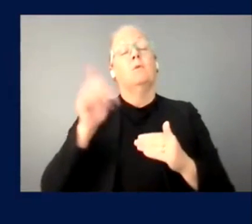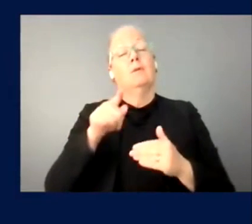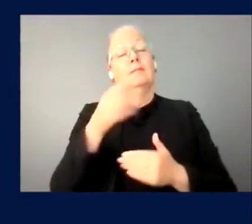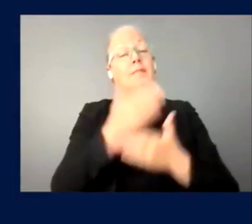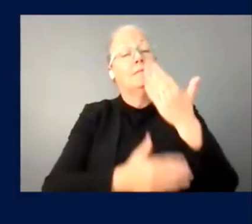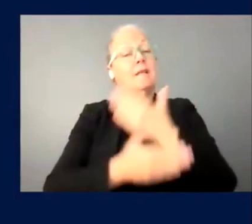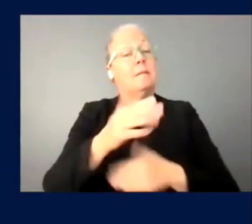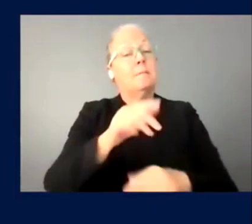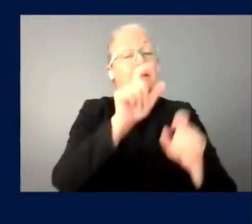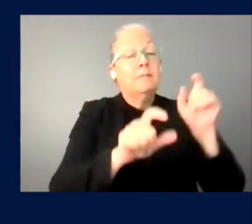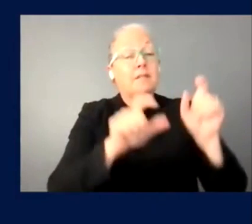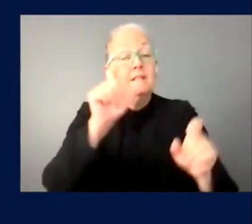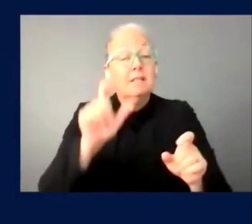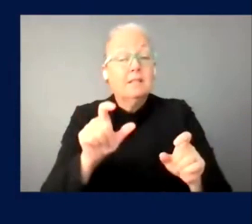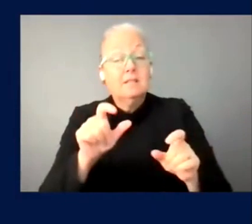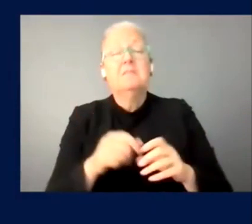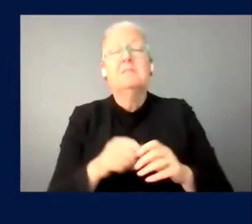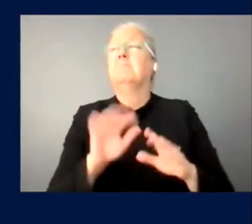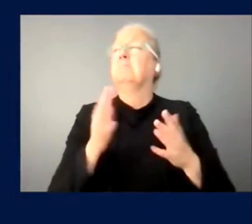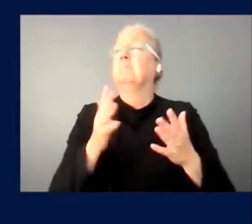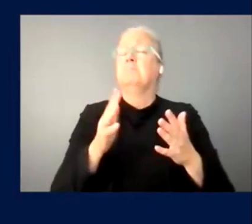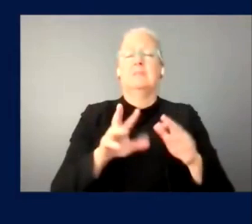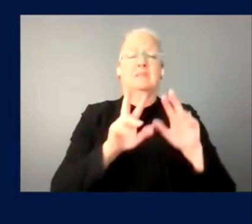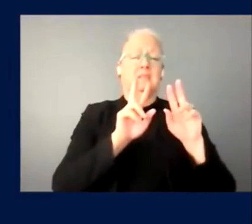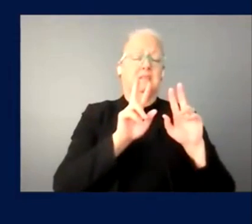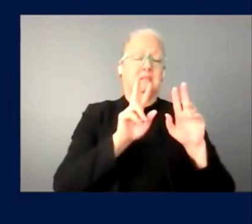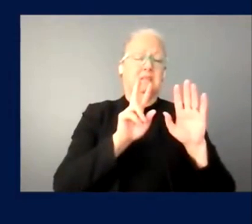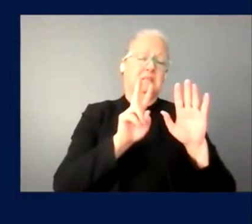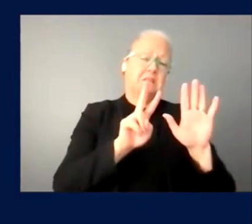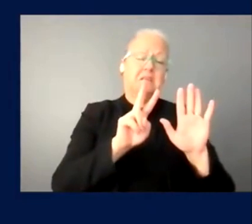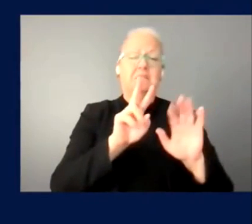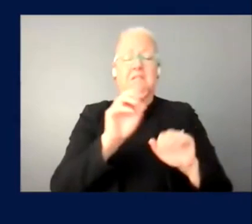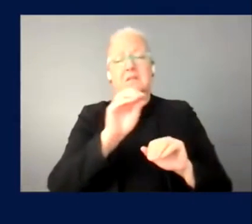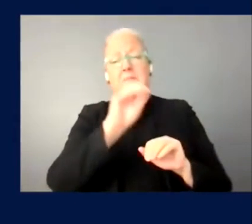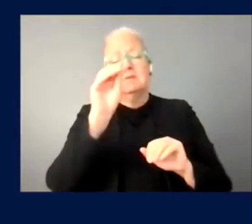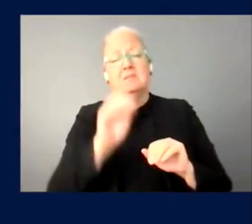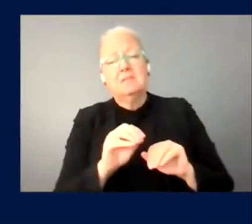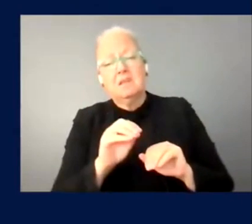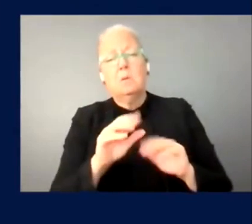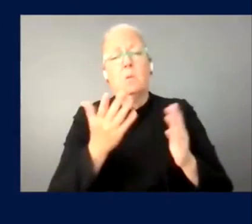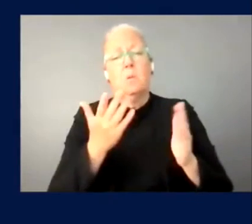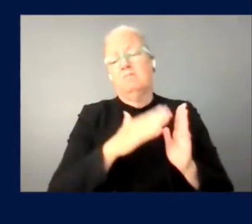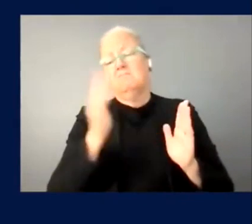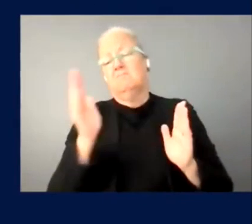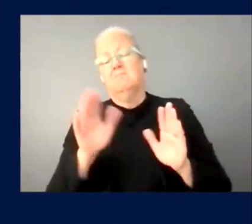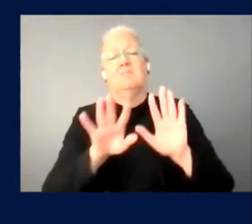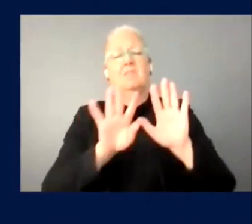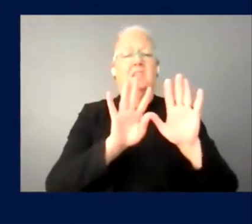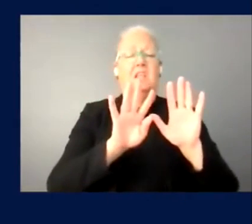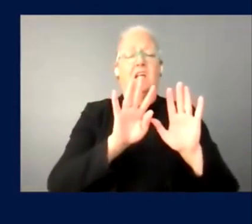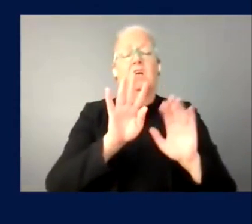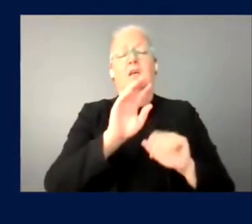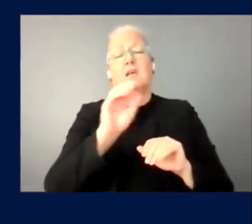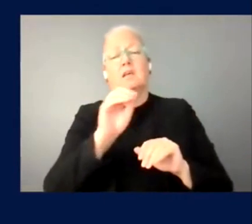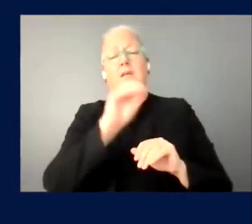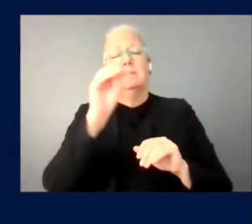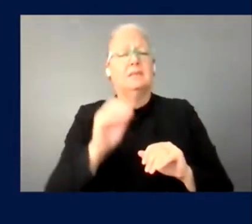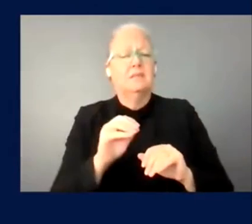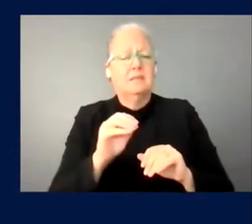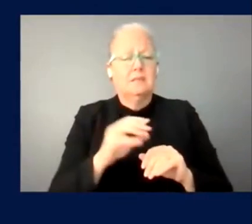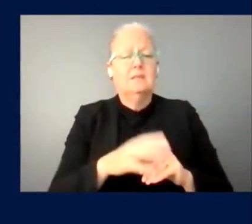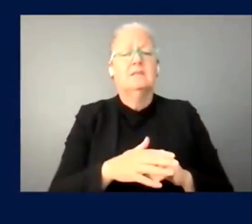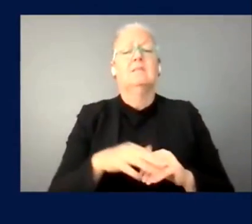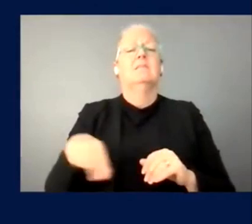at least 70%, but people say up to about 90% of disabled people have a non-visible disability